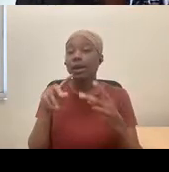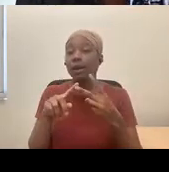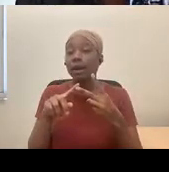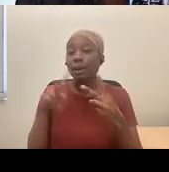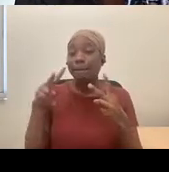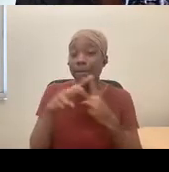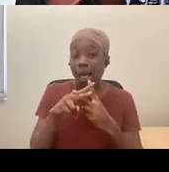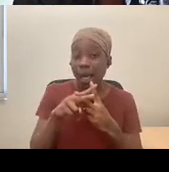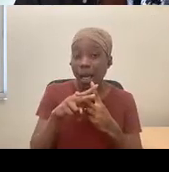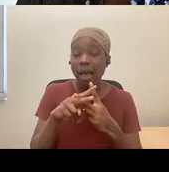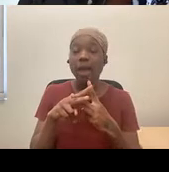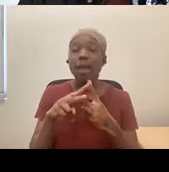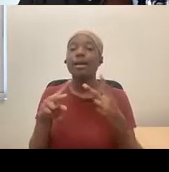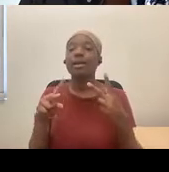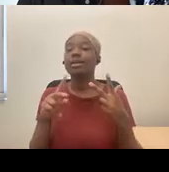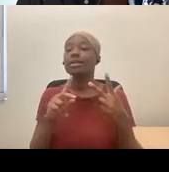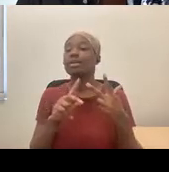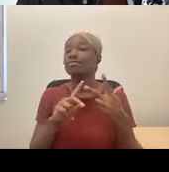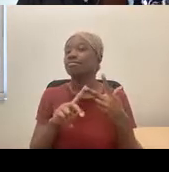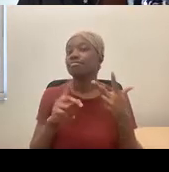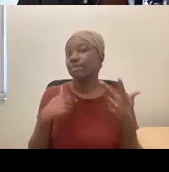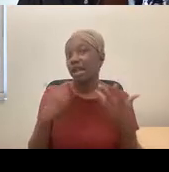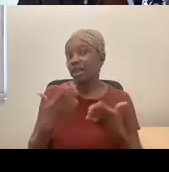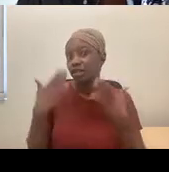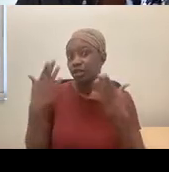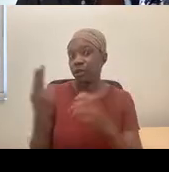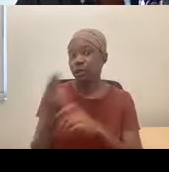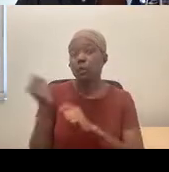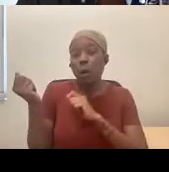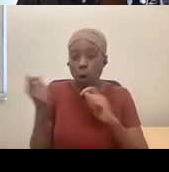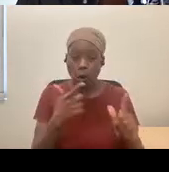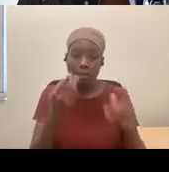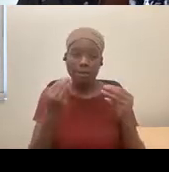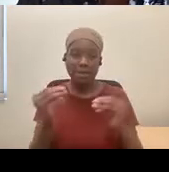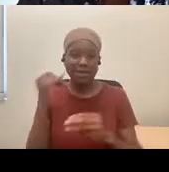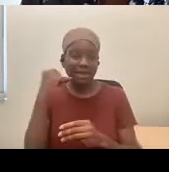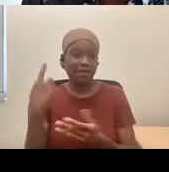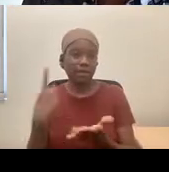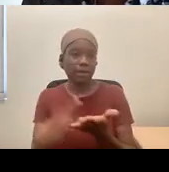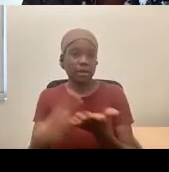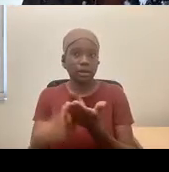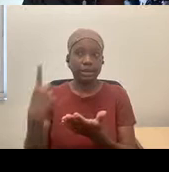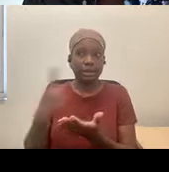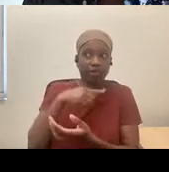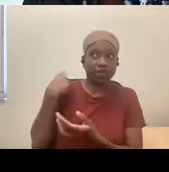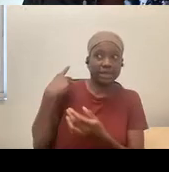I would suggest though using all of these methods if something is very, if a conversation is risky and you can't help bring your device